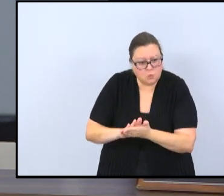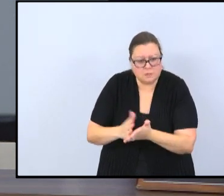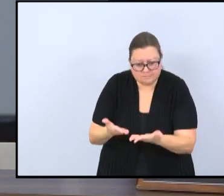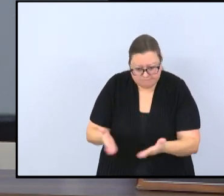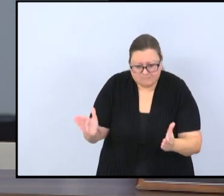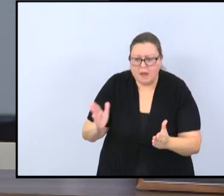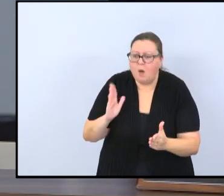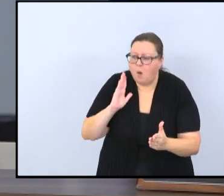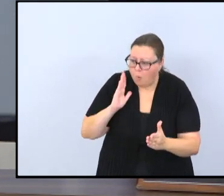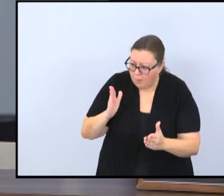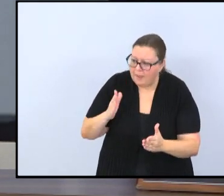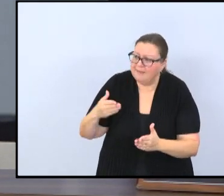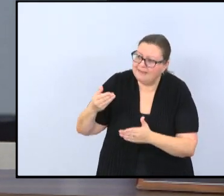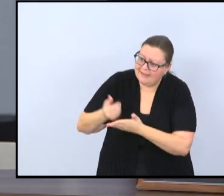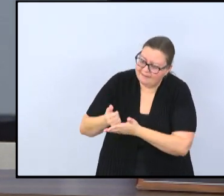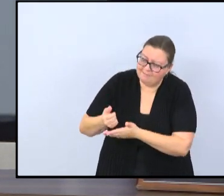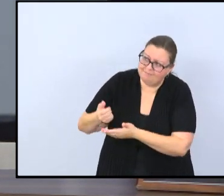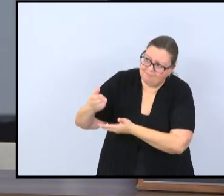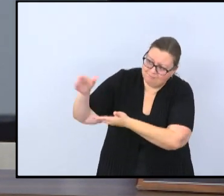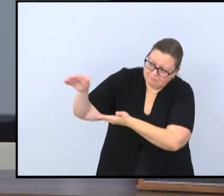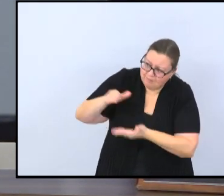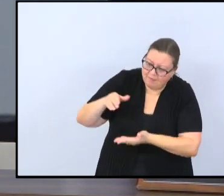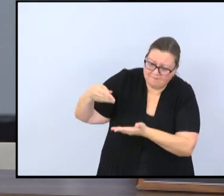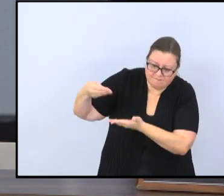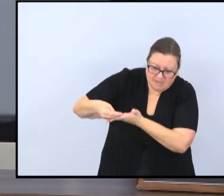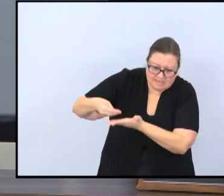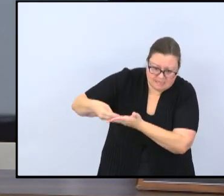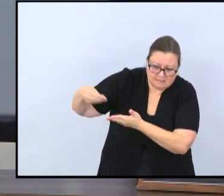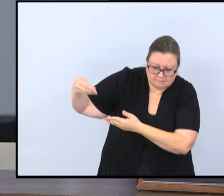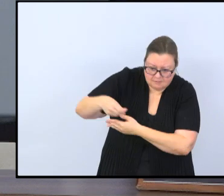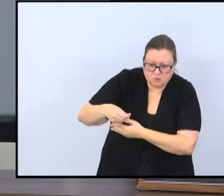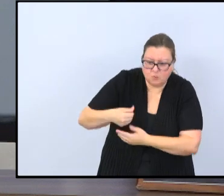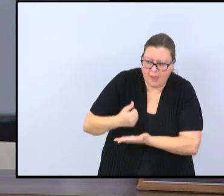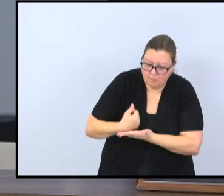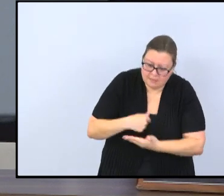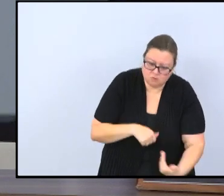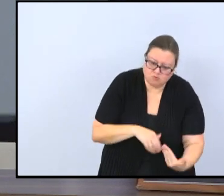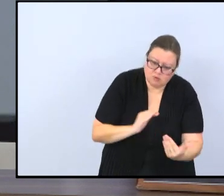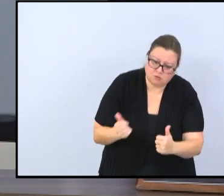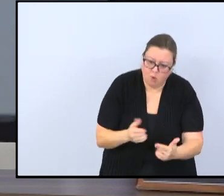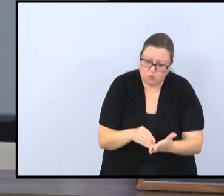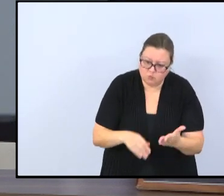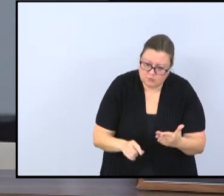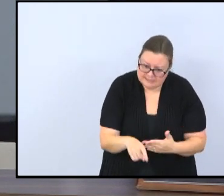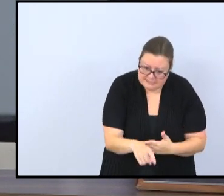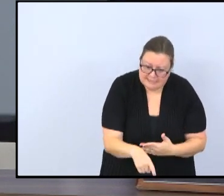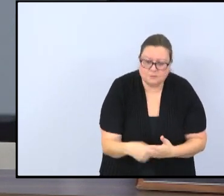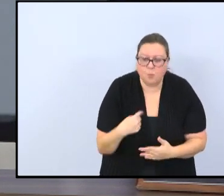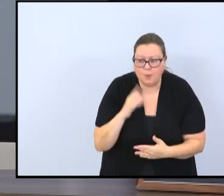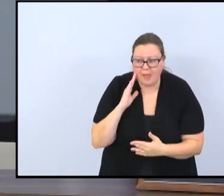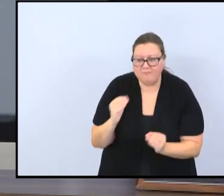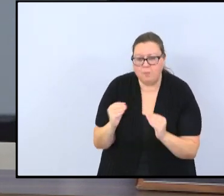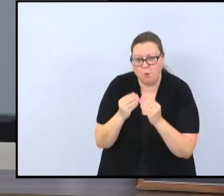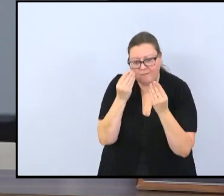that we serve. Ms. Cheryl Davis will also be providing a budget update next May on the 15th.